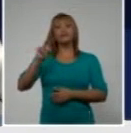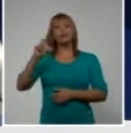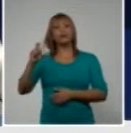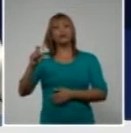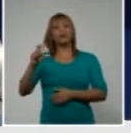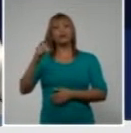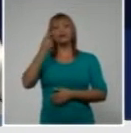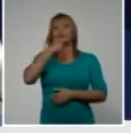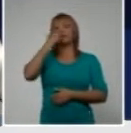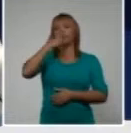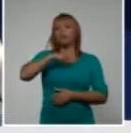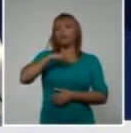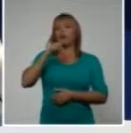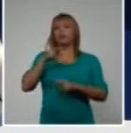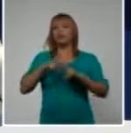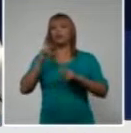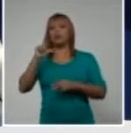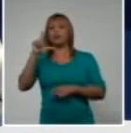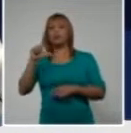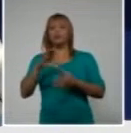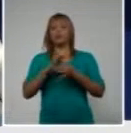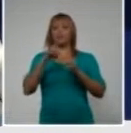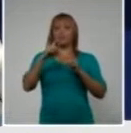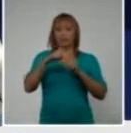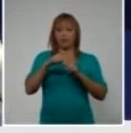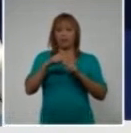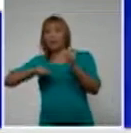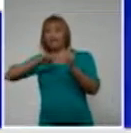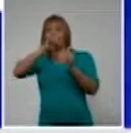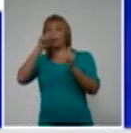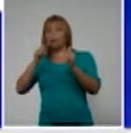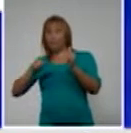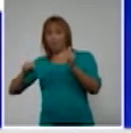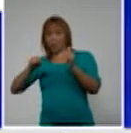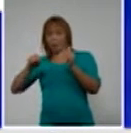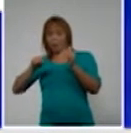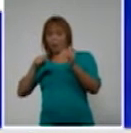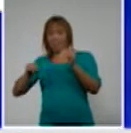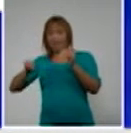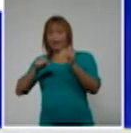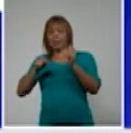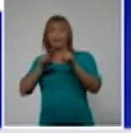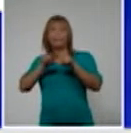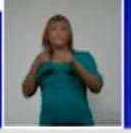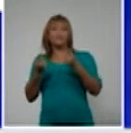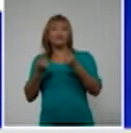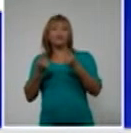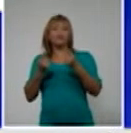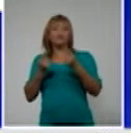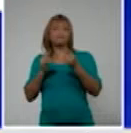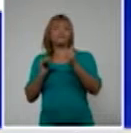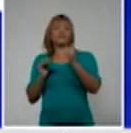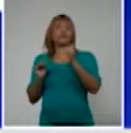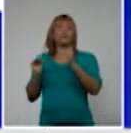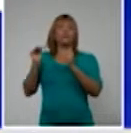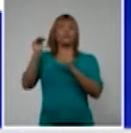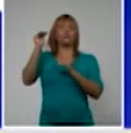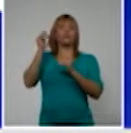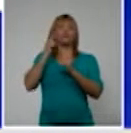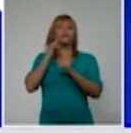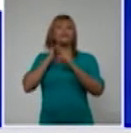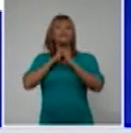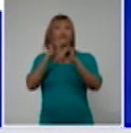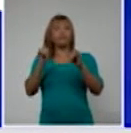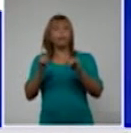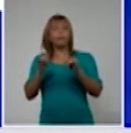us present a chart showing Cuba's epidemiological situation. This has been the behavior of the disease on a daily basis,